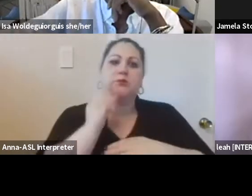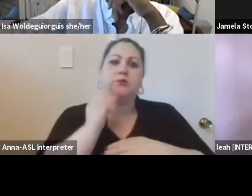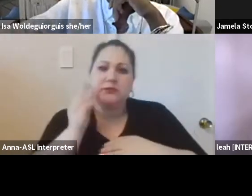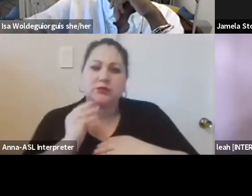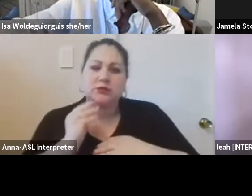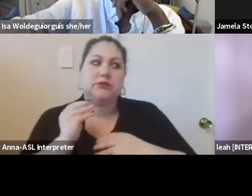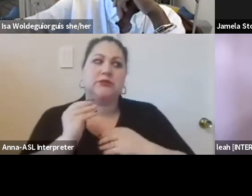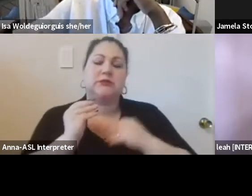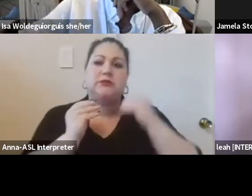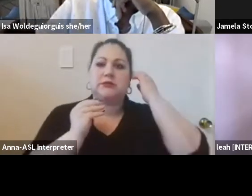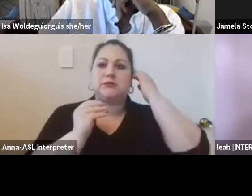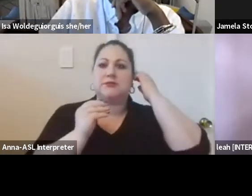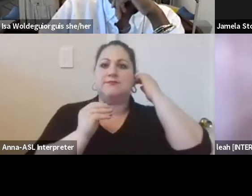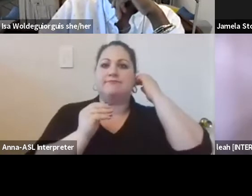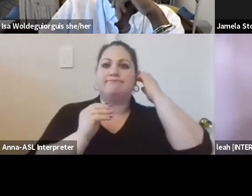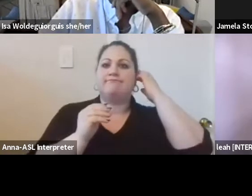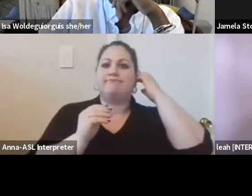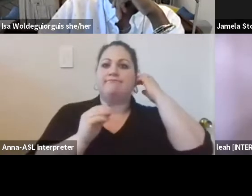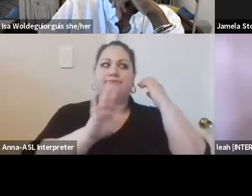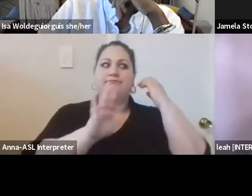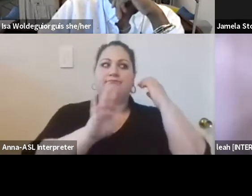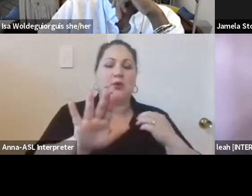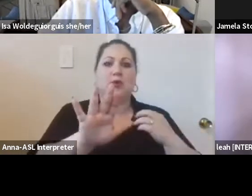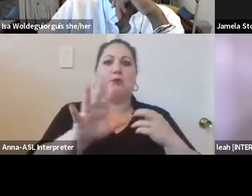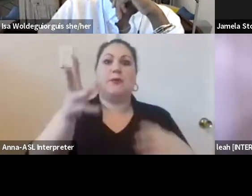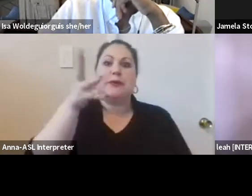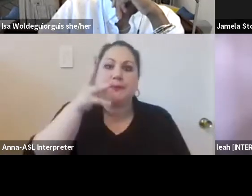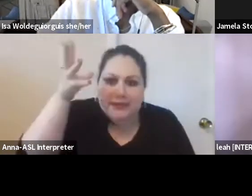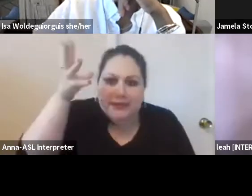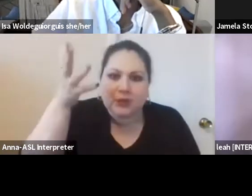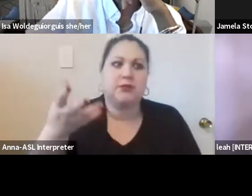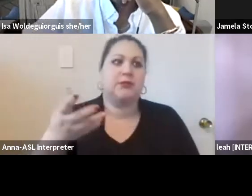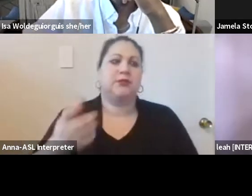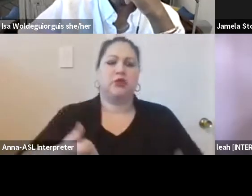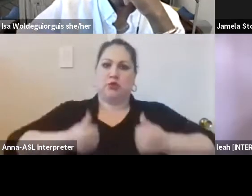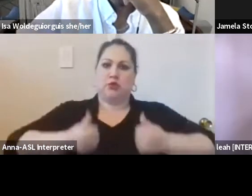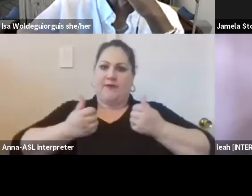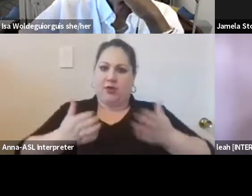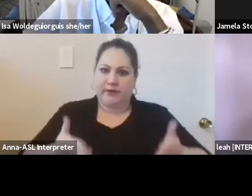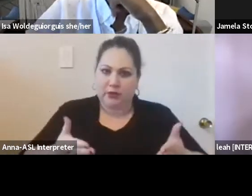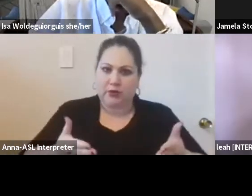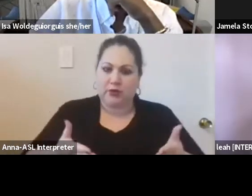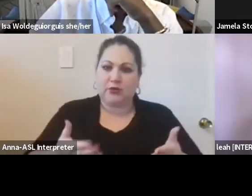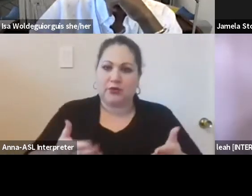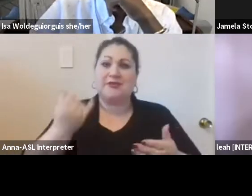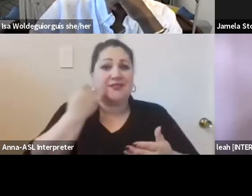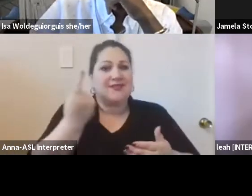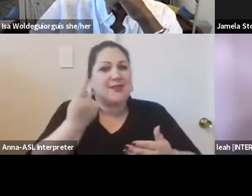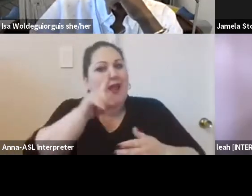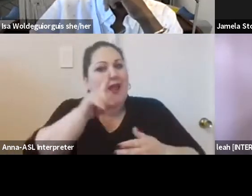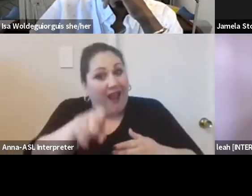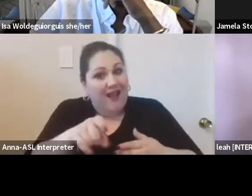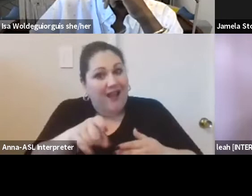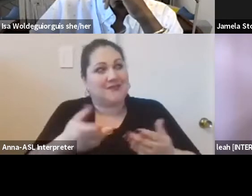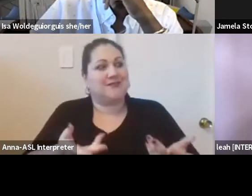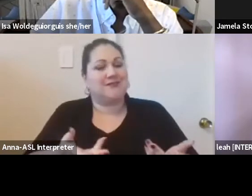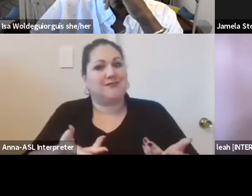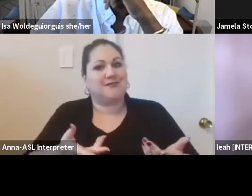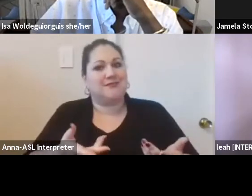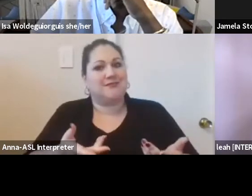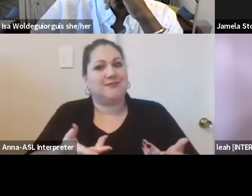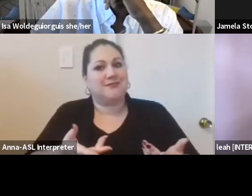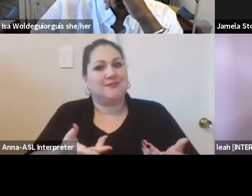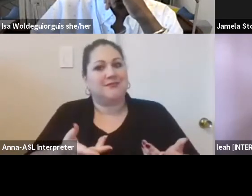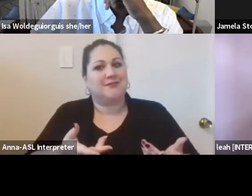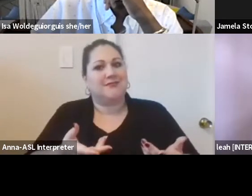You as a parent, you as a survivor would have made a difference if we had conversations like